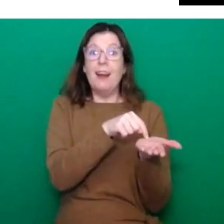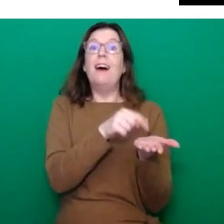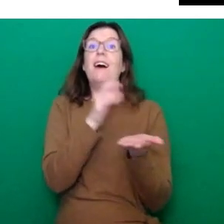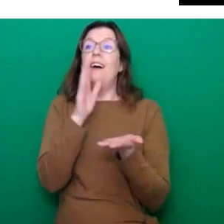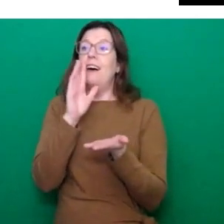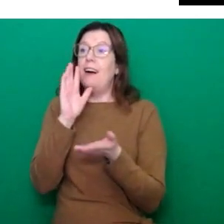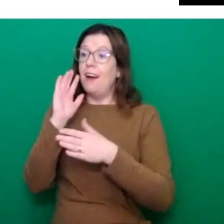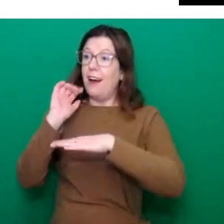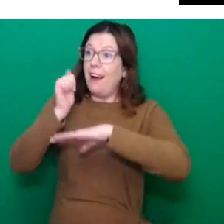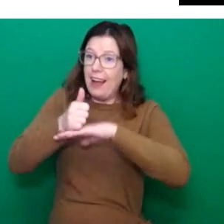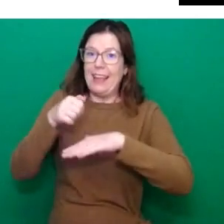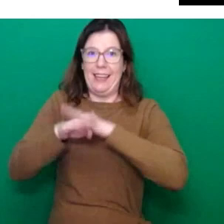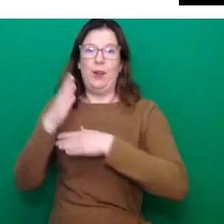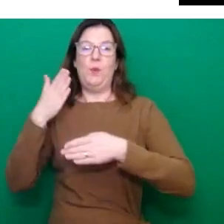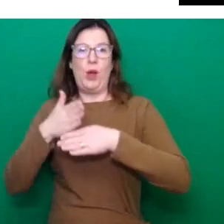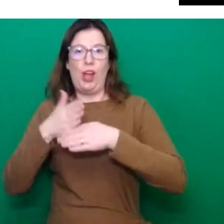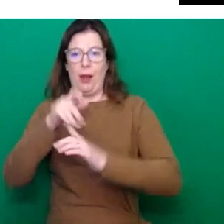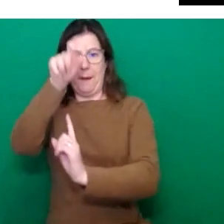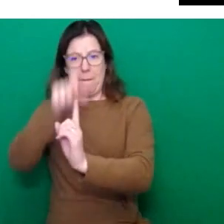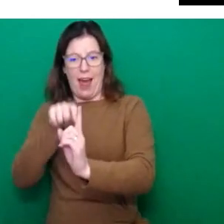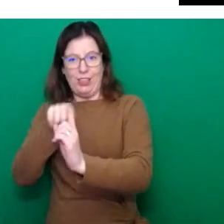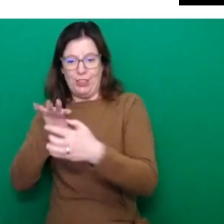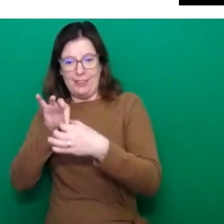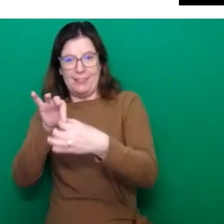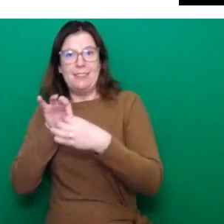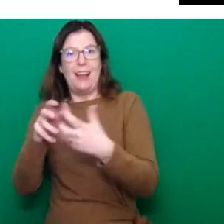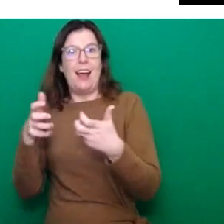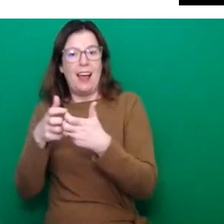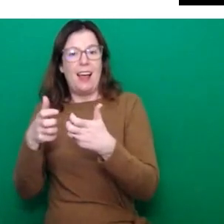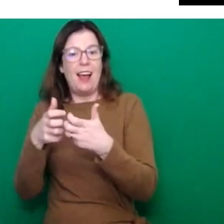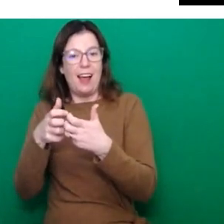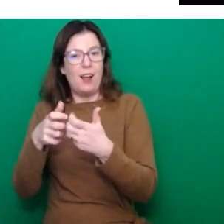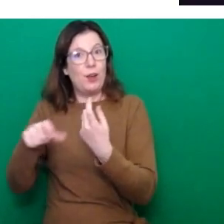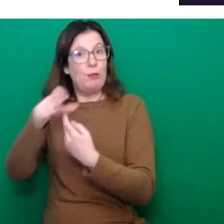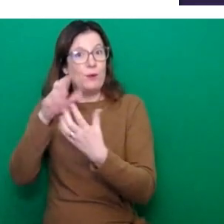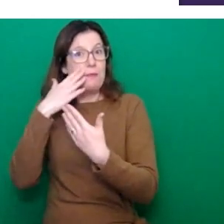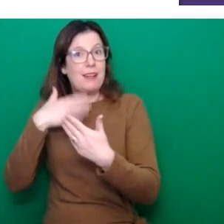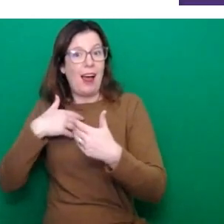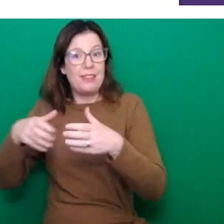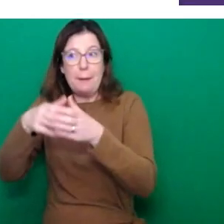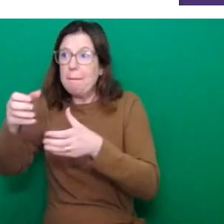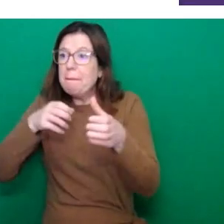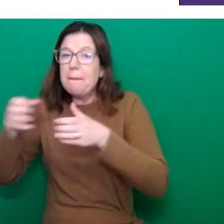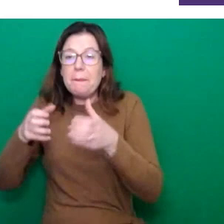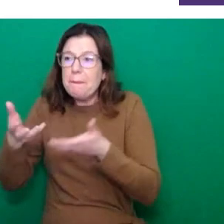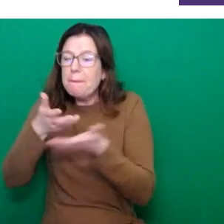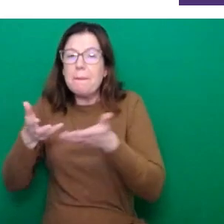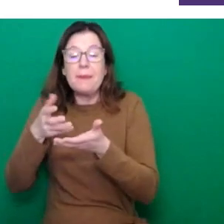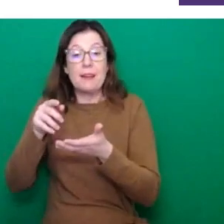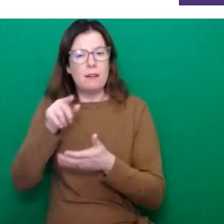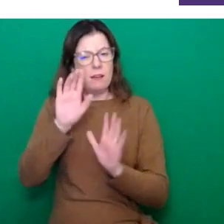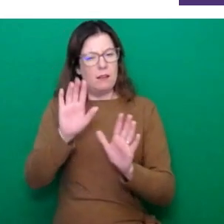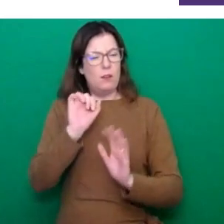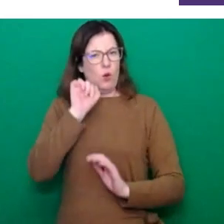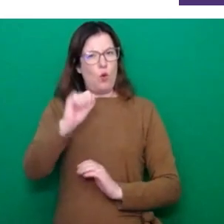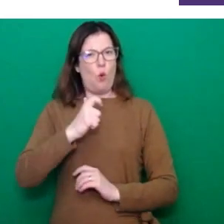as Sam was saying, to the patients that you're working with within the community mental health teams. So I wonder if you can say a bit about what you like